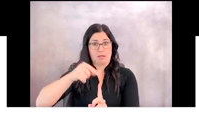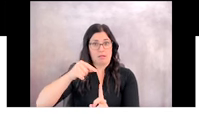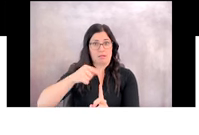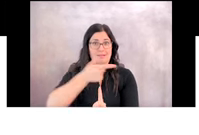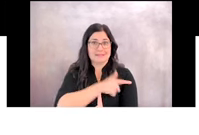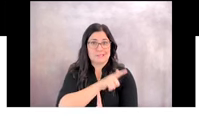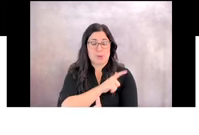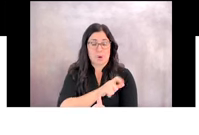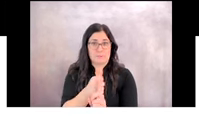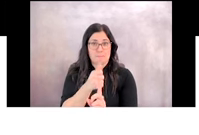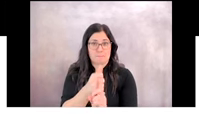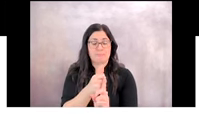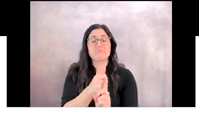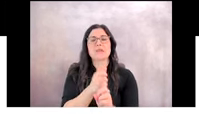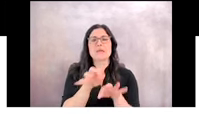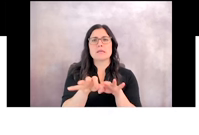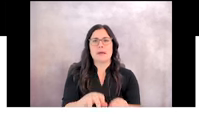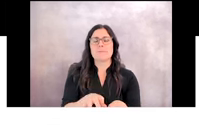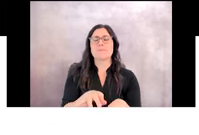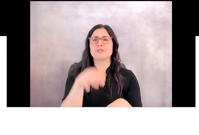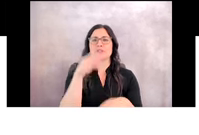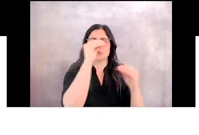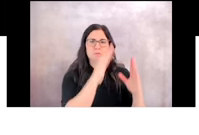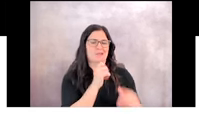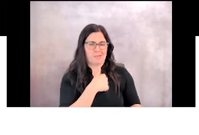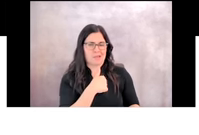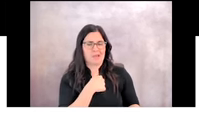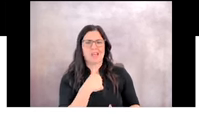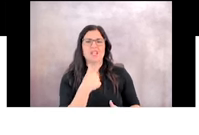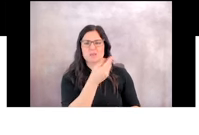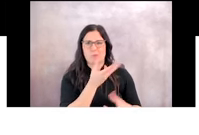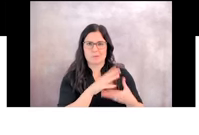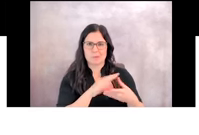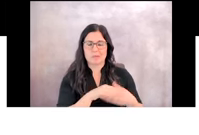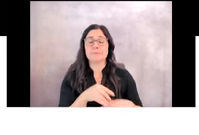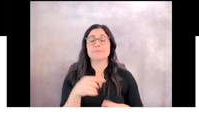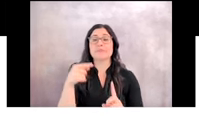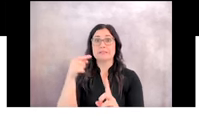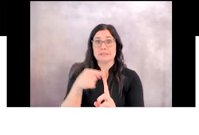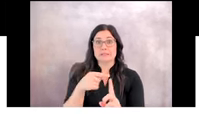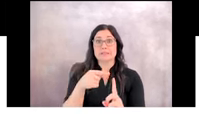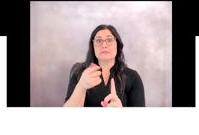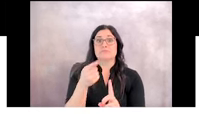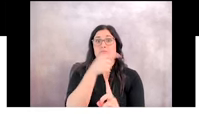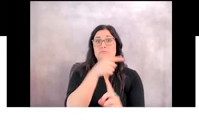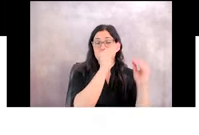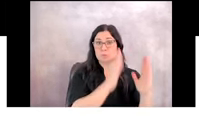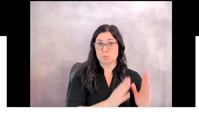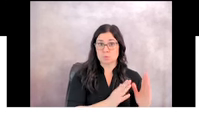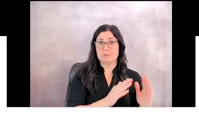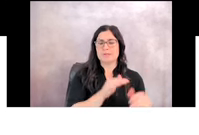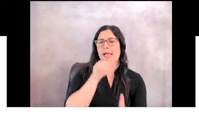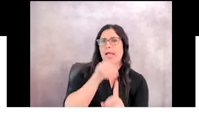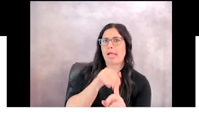Latino, who said that he had this instructor. It wasn't me. He was telling me this story. He had this instructor who kept messaging him, like, you